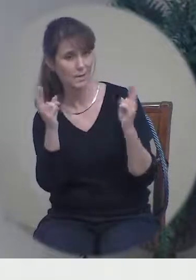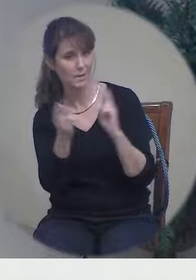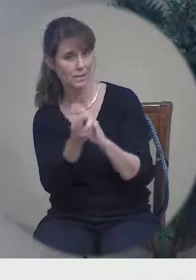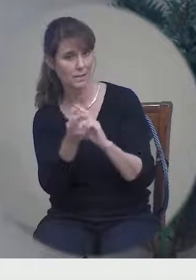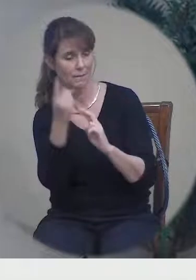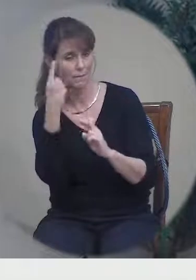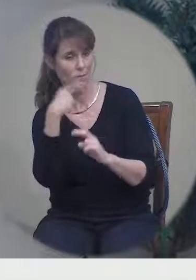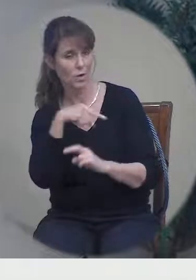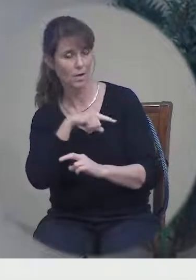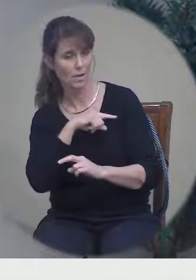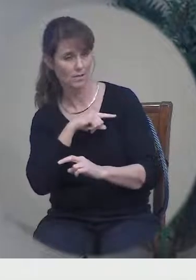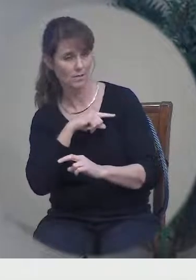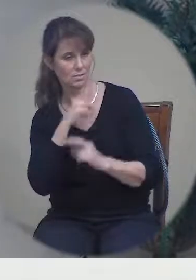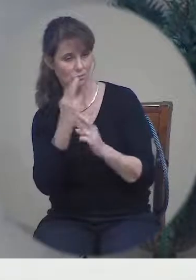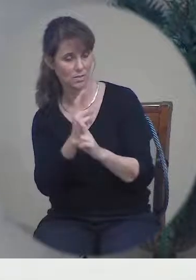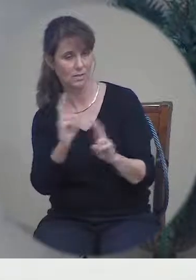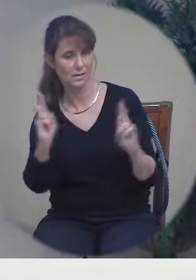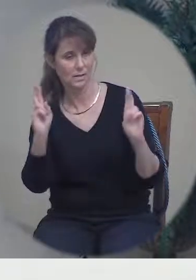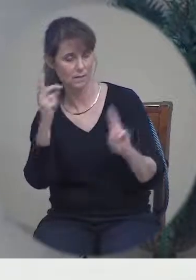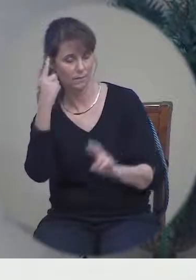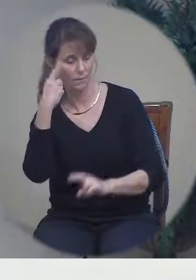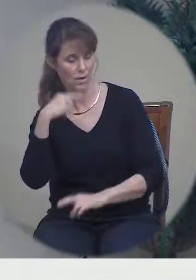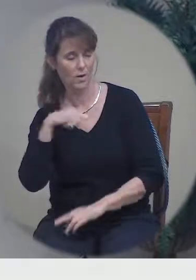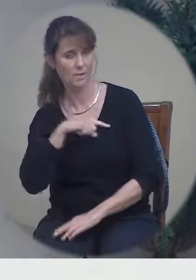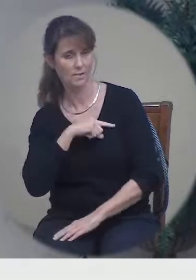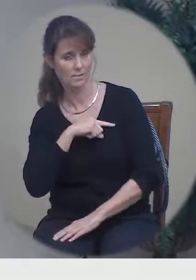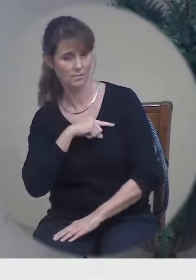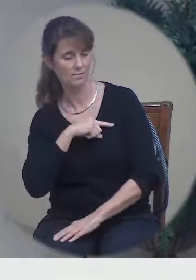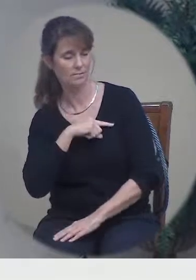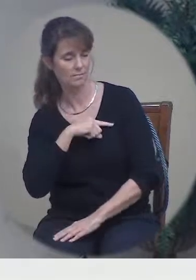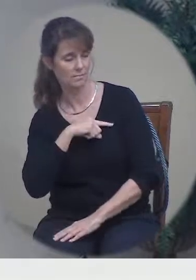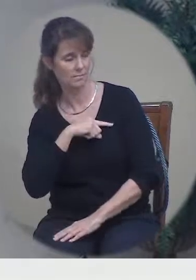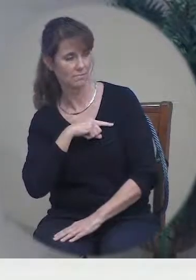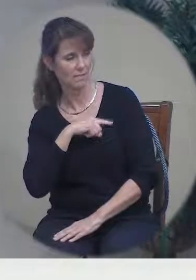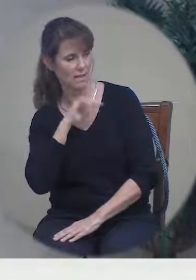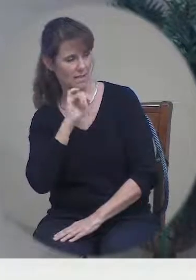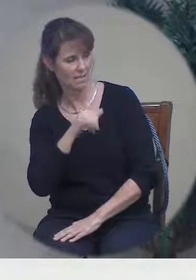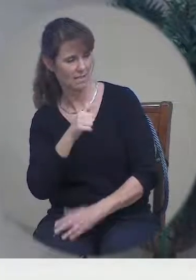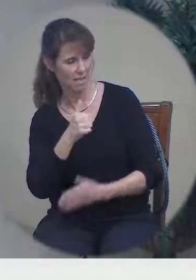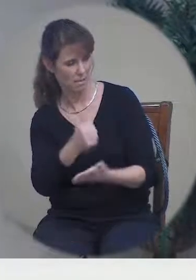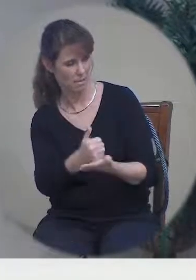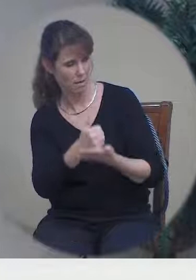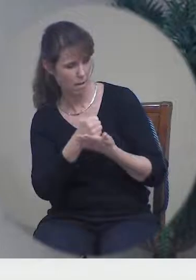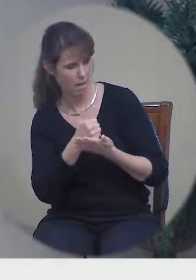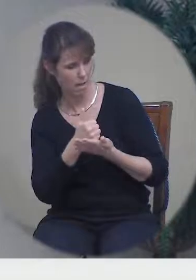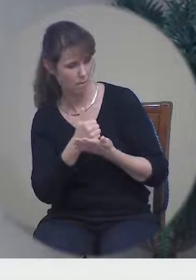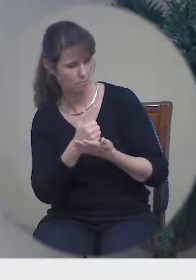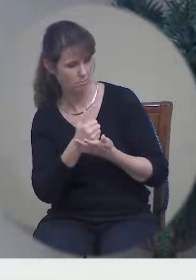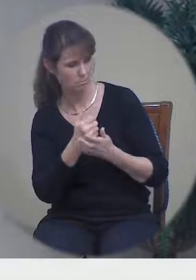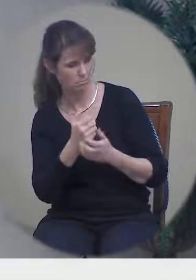through difficult periods with the confidence that God will work this thing out redemptively.